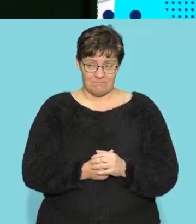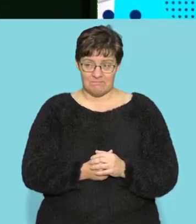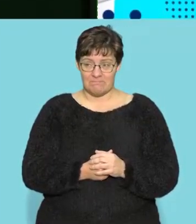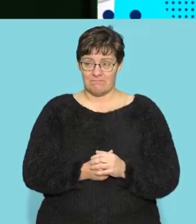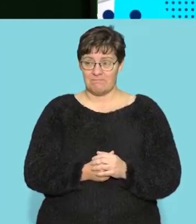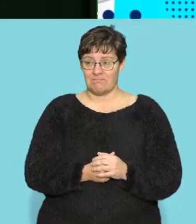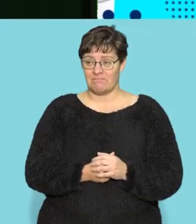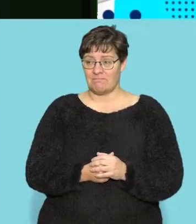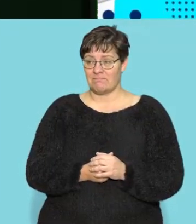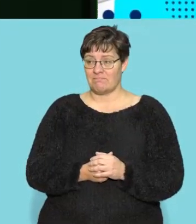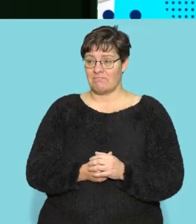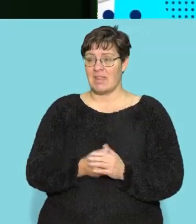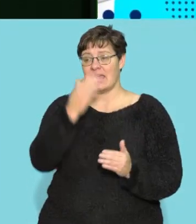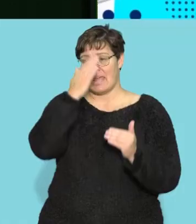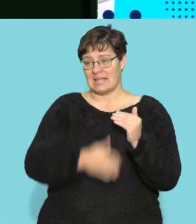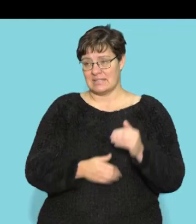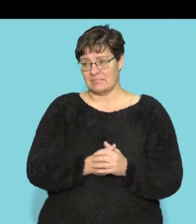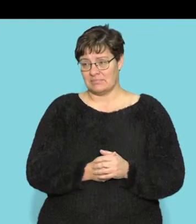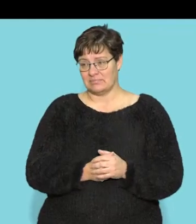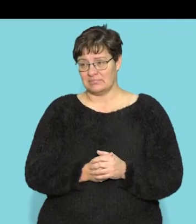in conclusion,